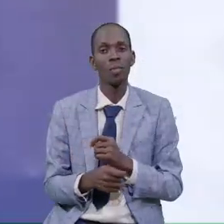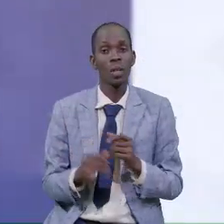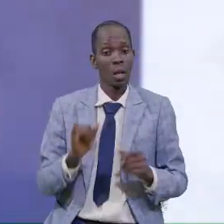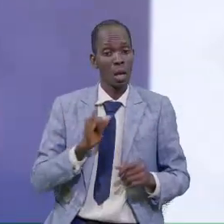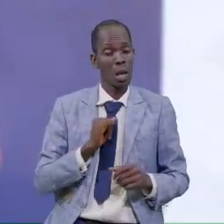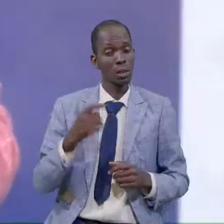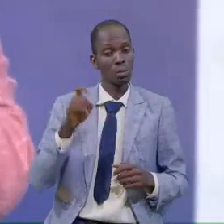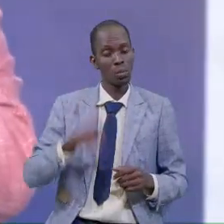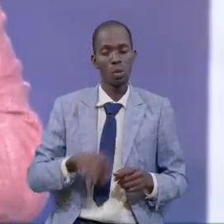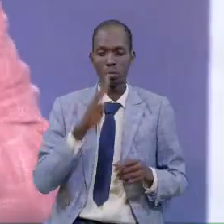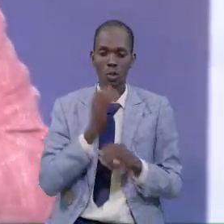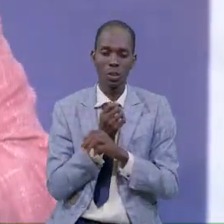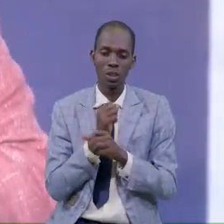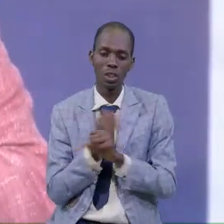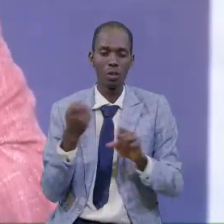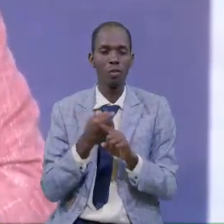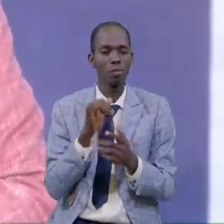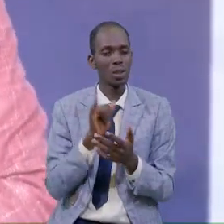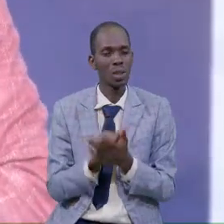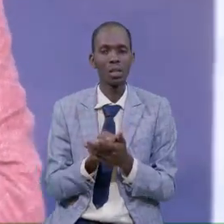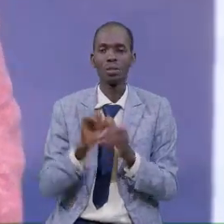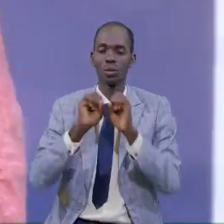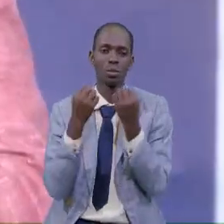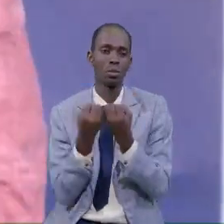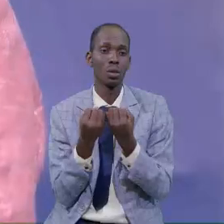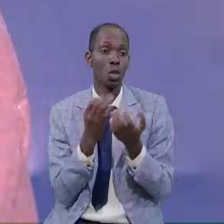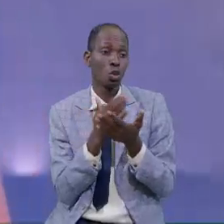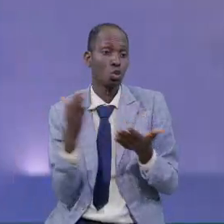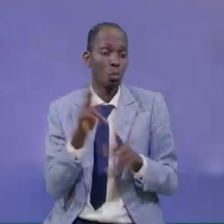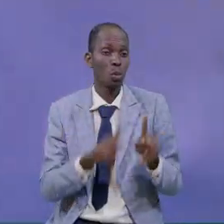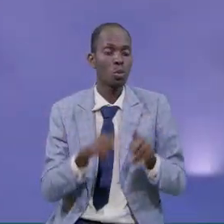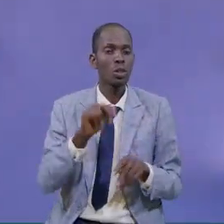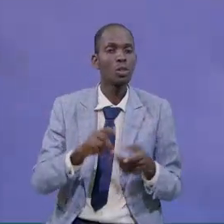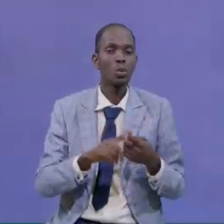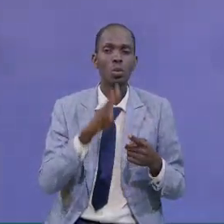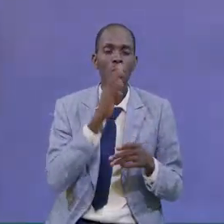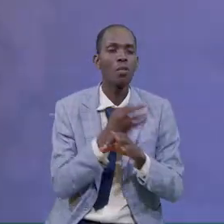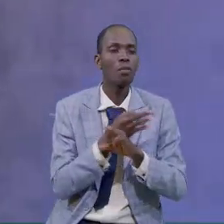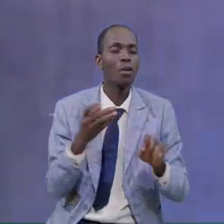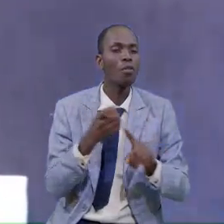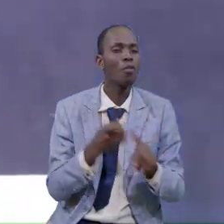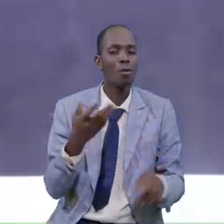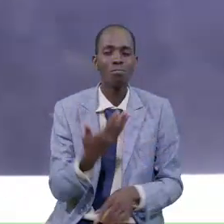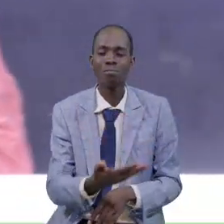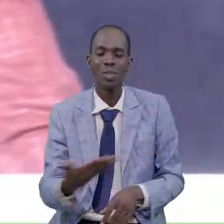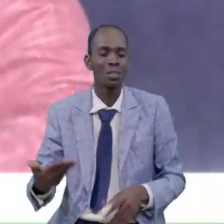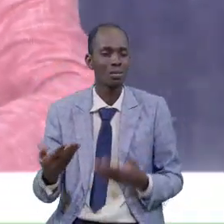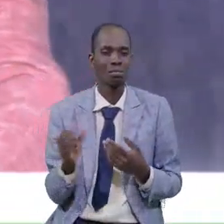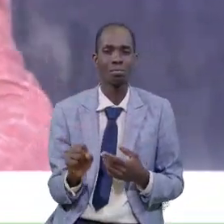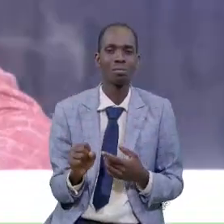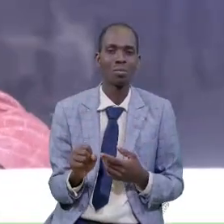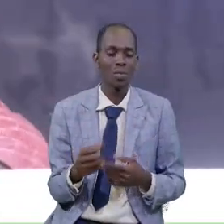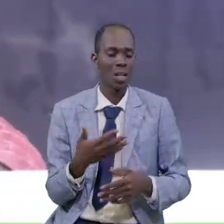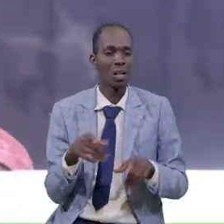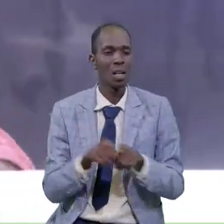are people that need to be saved from substance. You know, the substance they have, the thing to smoke and